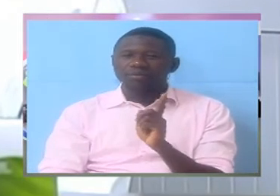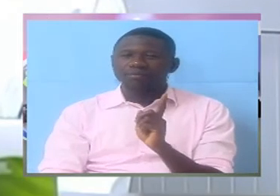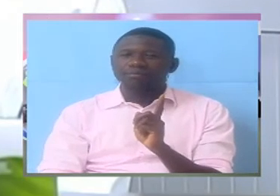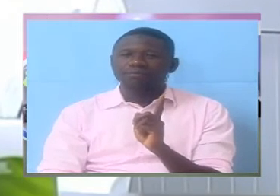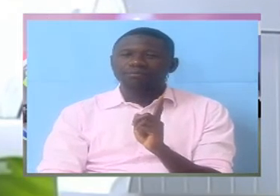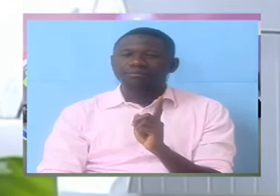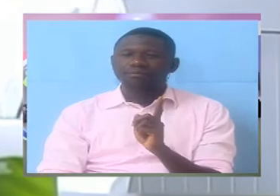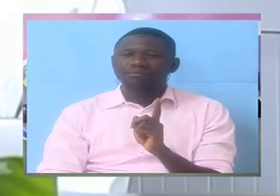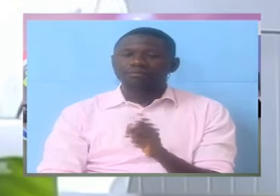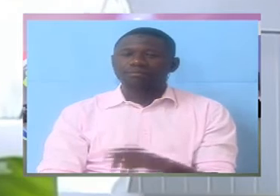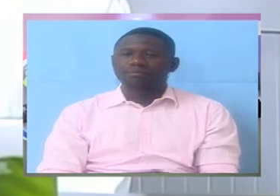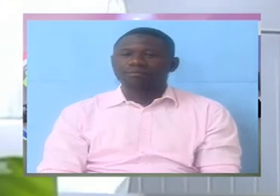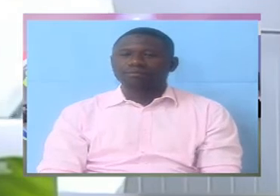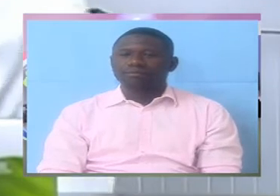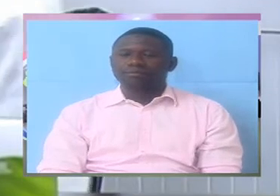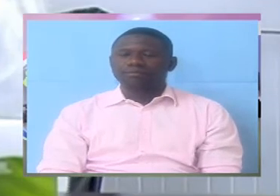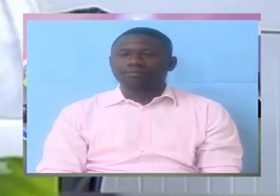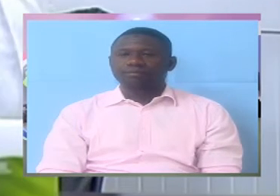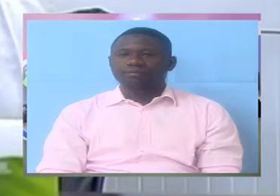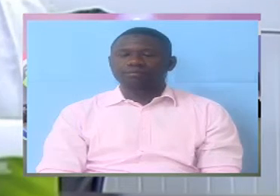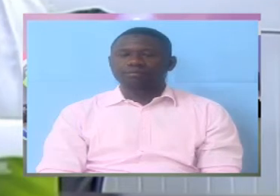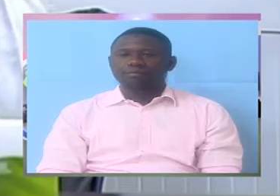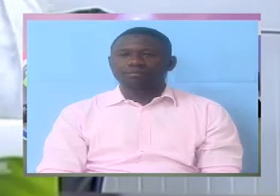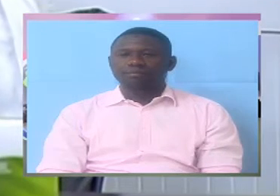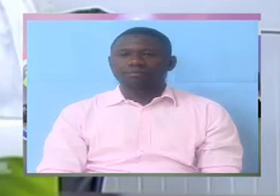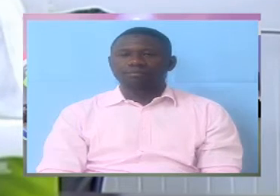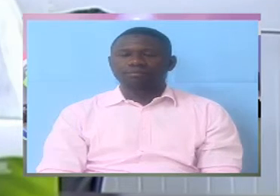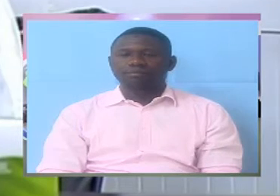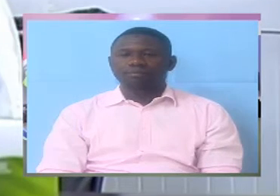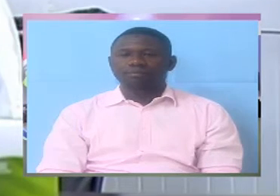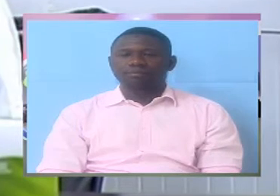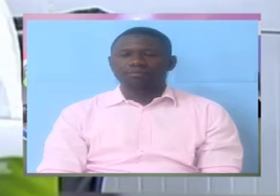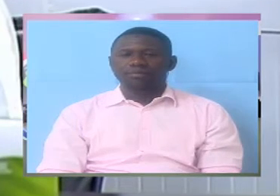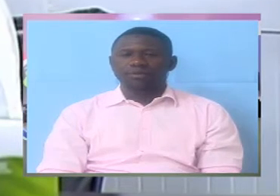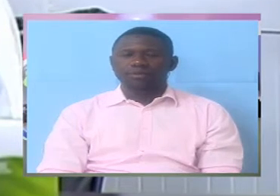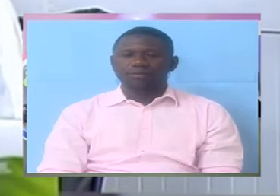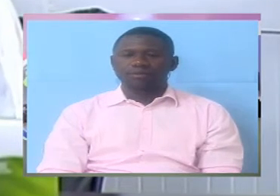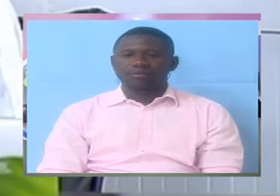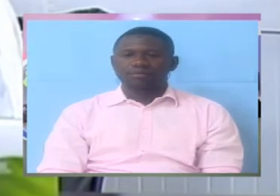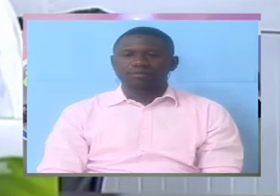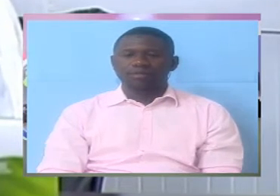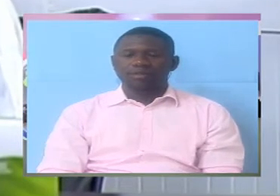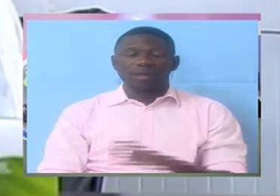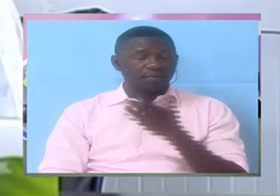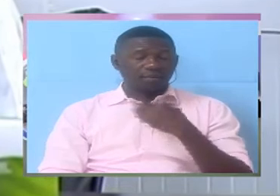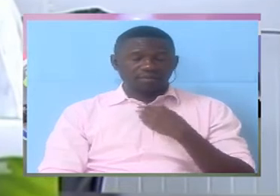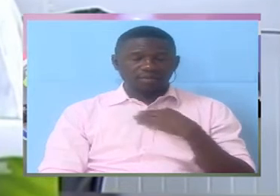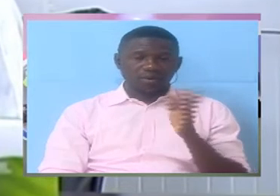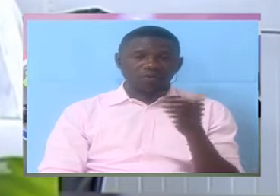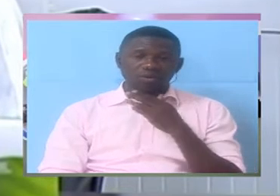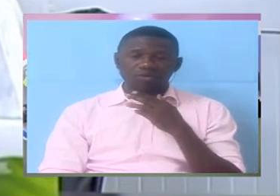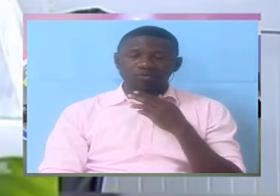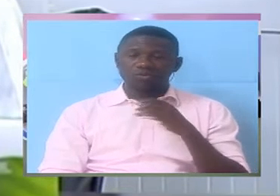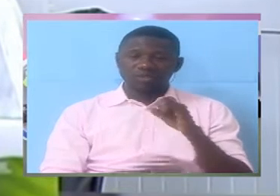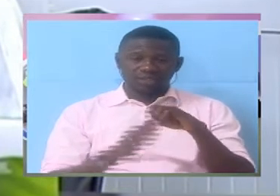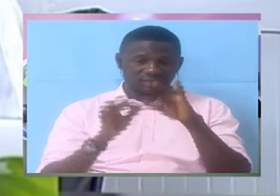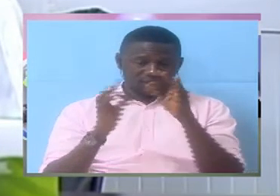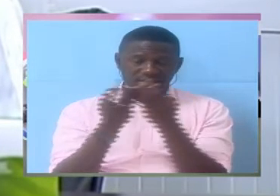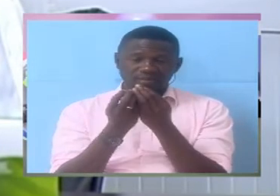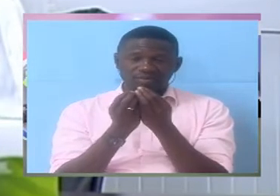woto. Maybe I went to the panel for curiosity reasons, but I was never, because I was just